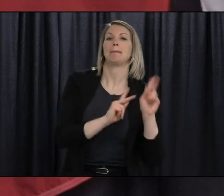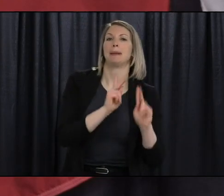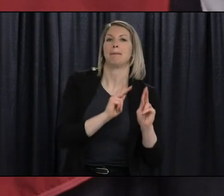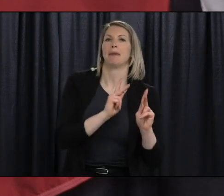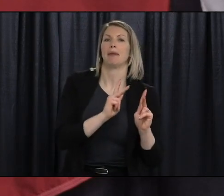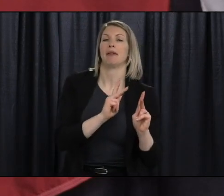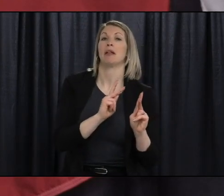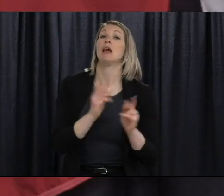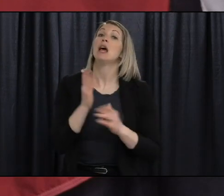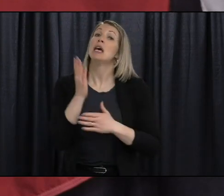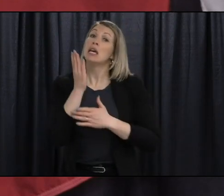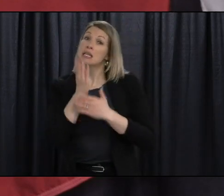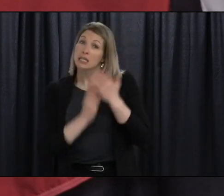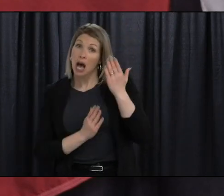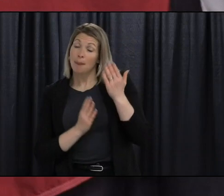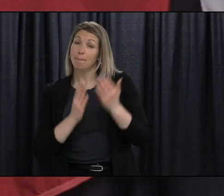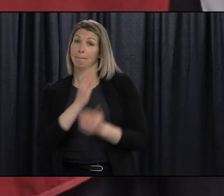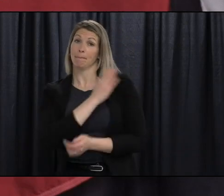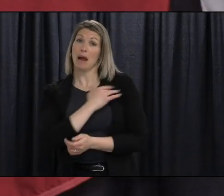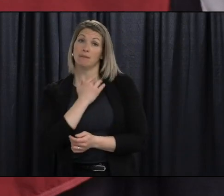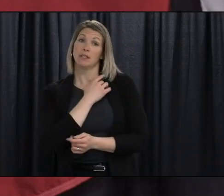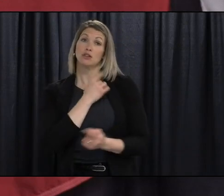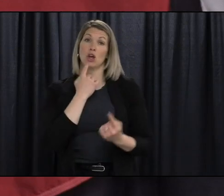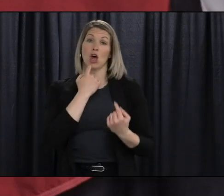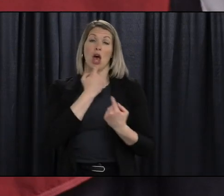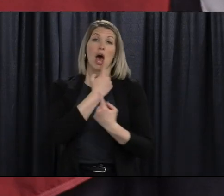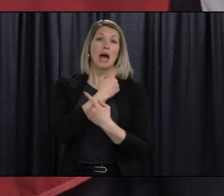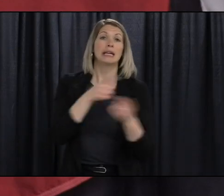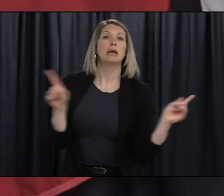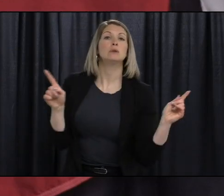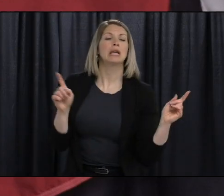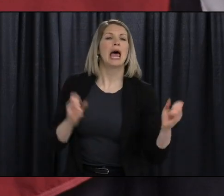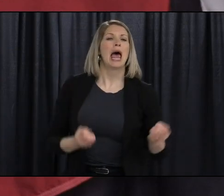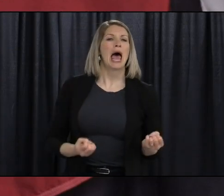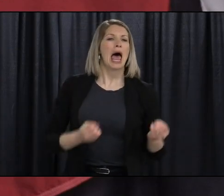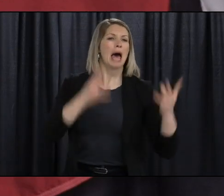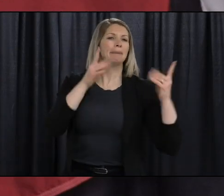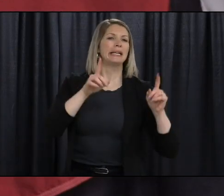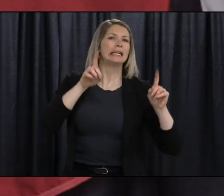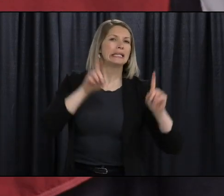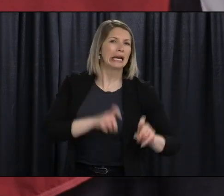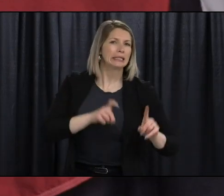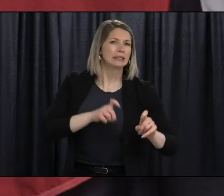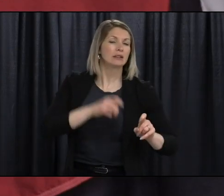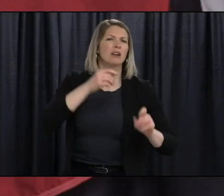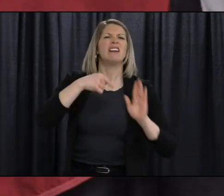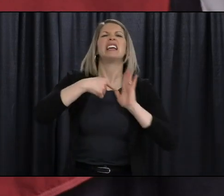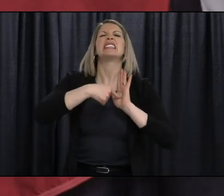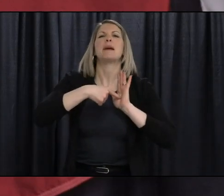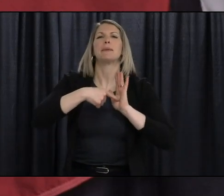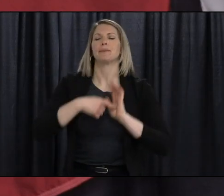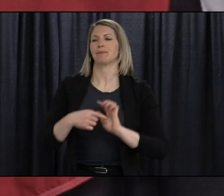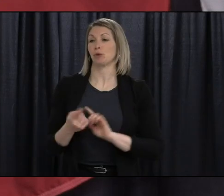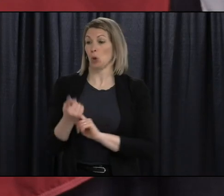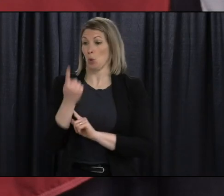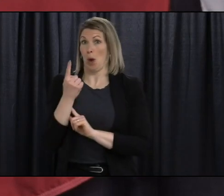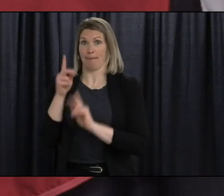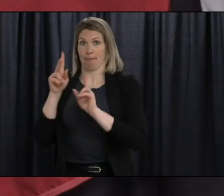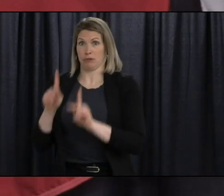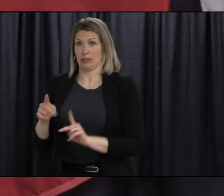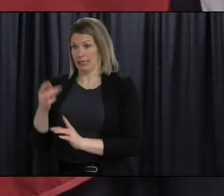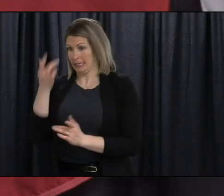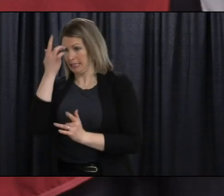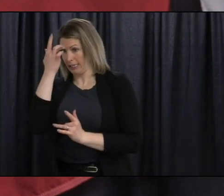tests that they actually do, not the number of people that they do, because some individuals would have more than one test. So if you